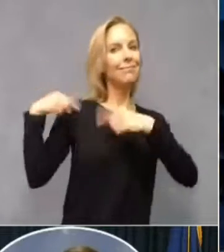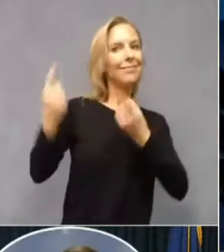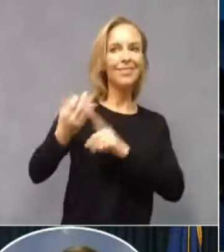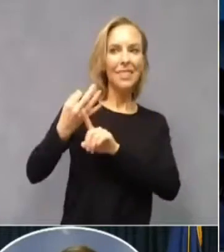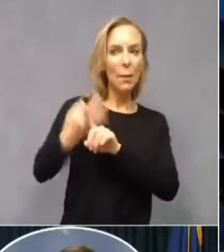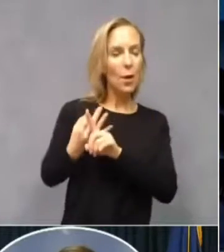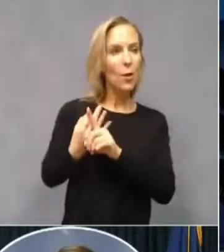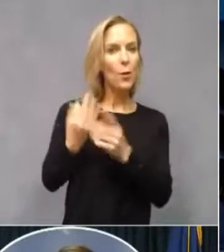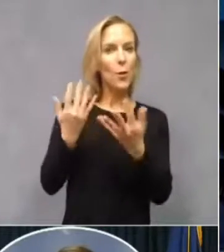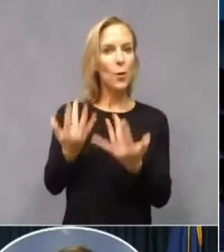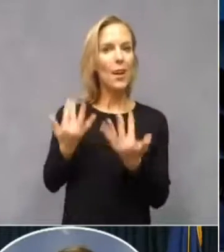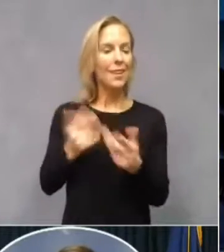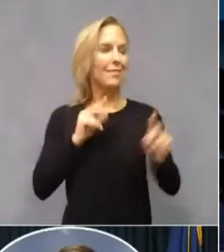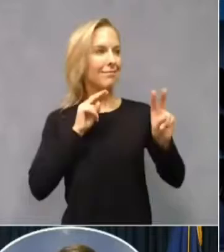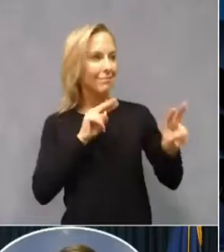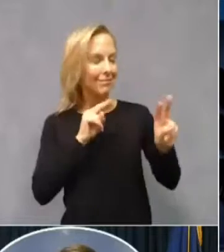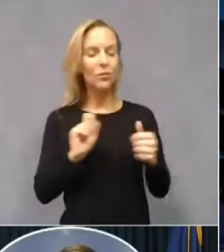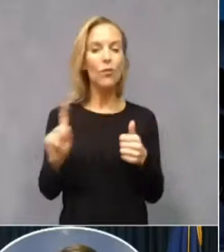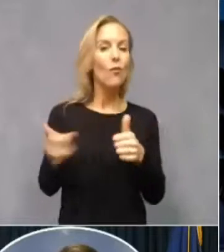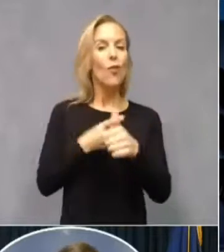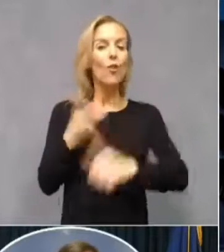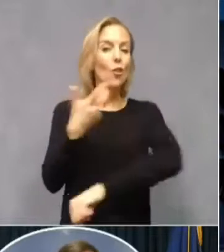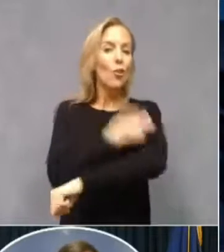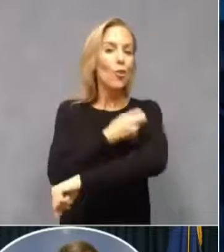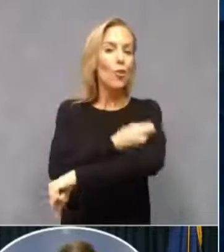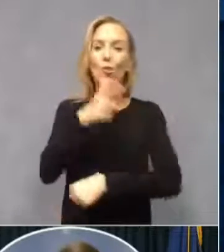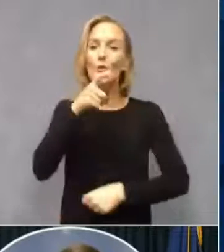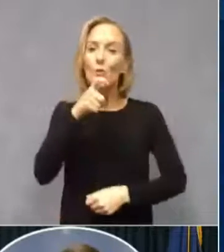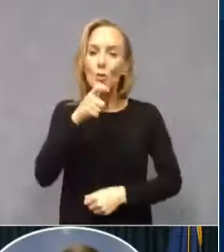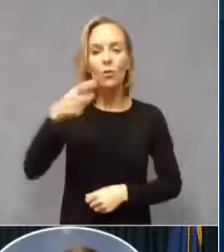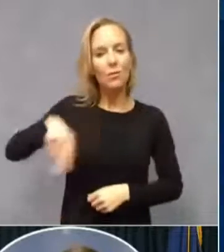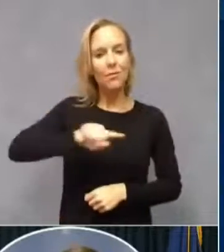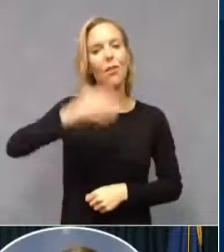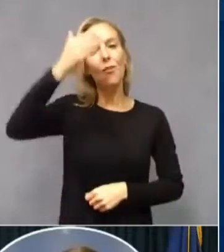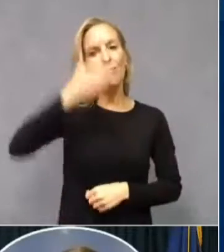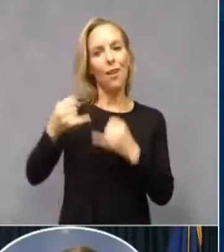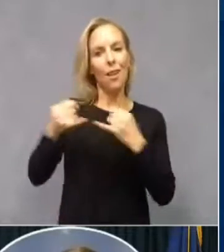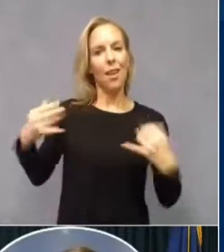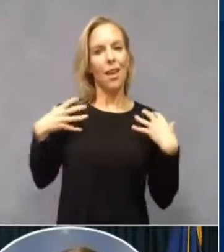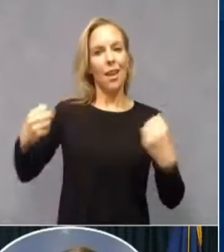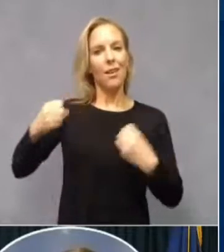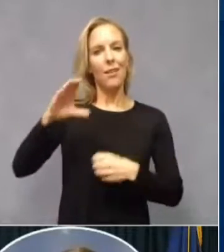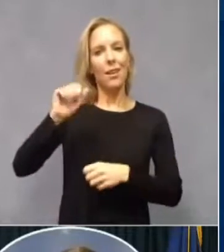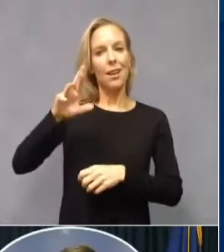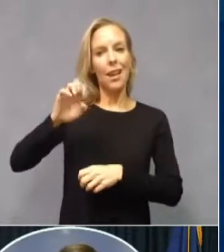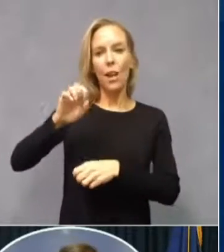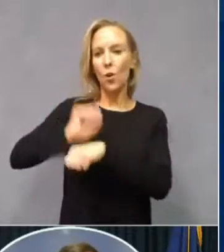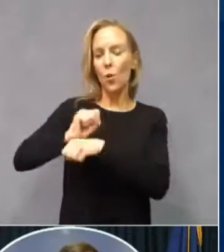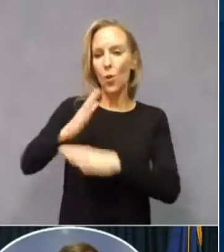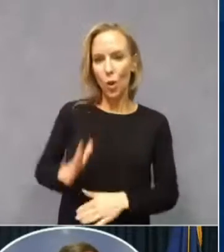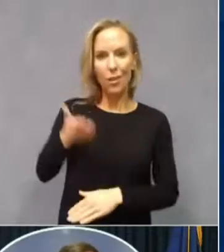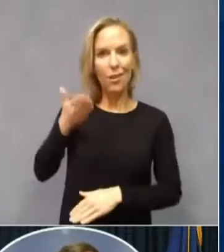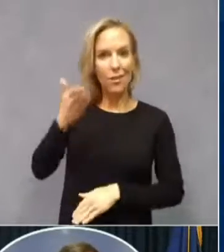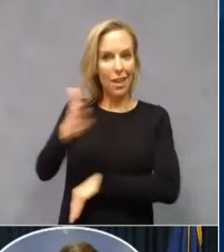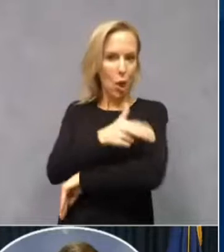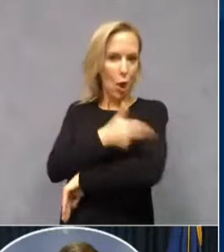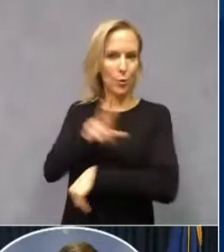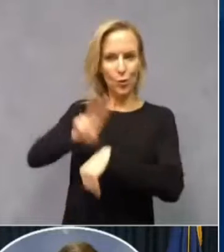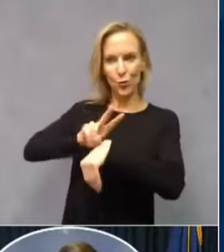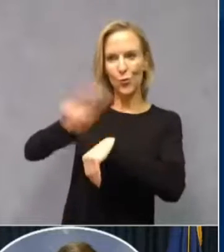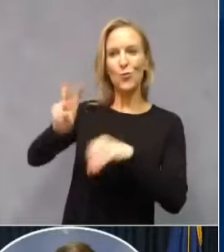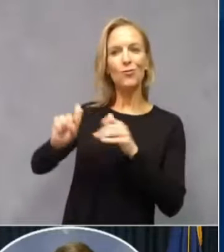first vaccinations began with frontline healthcare workers at 2:30 p.m. in that hospital. And here's a photo from some of the